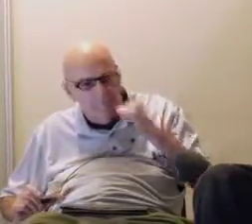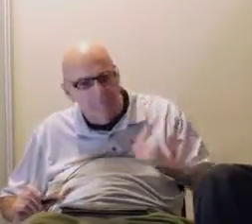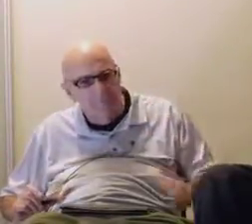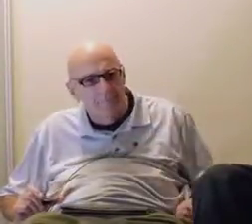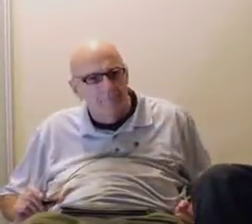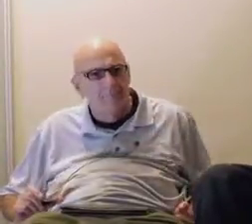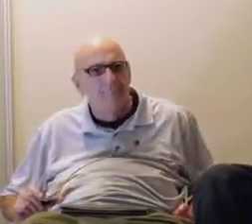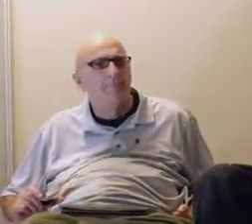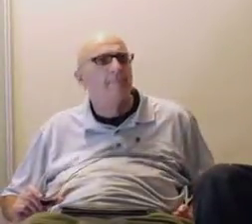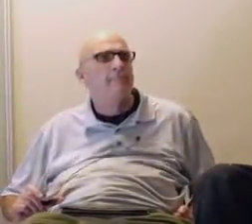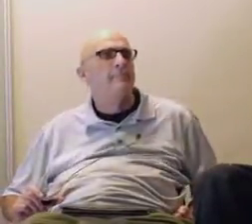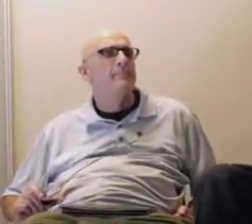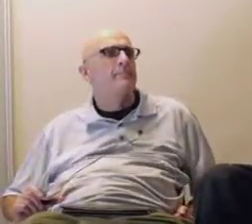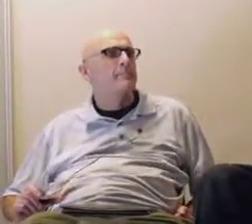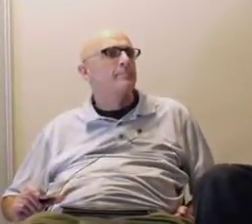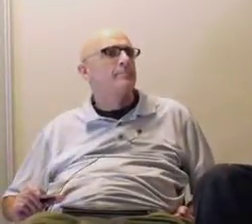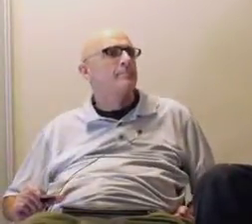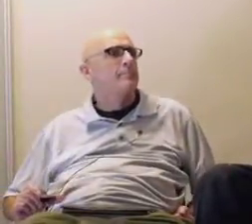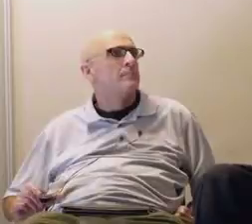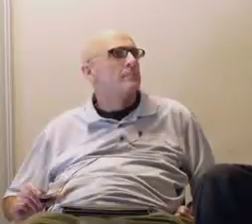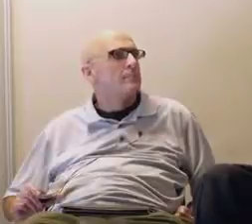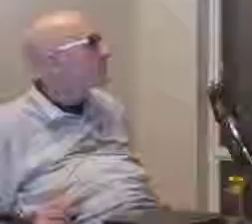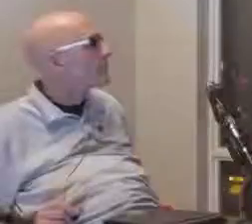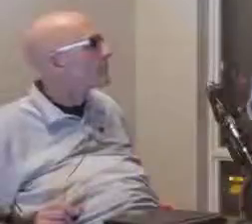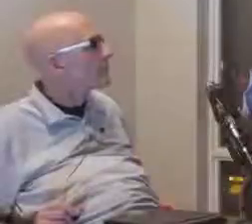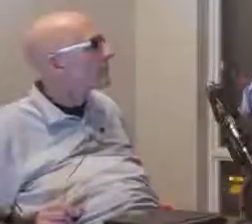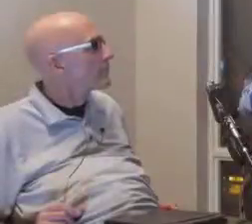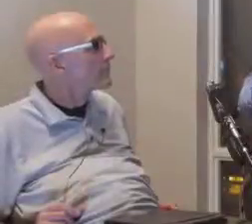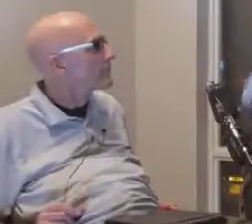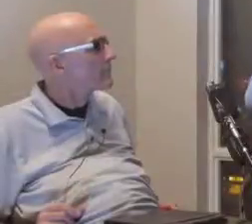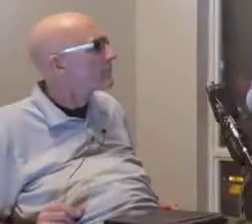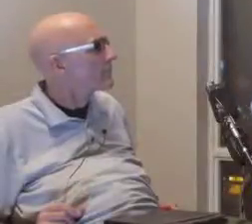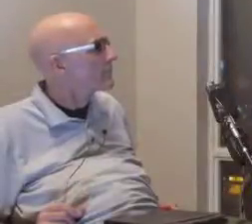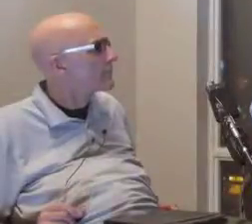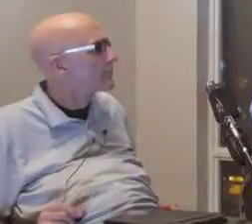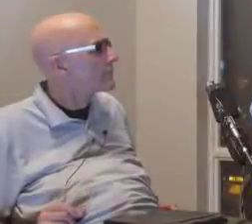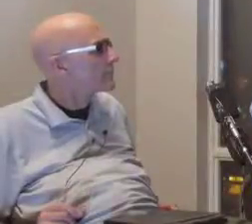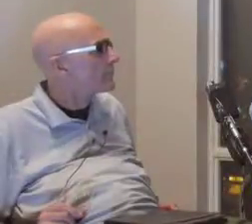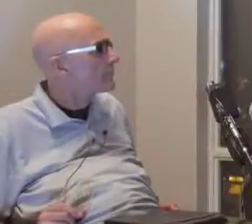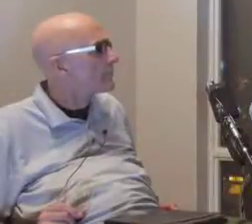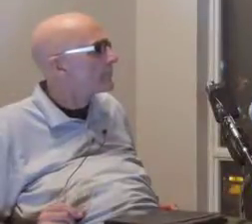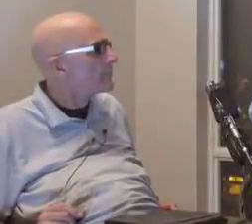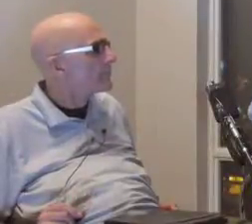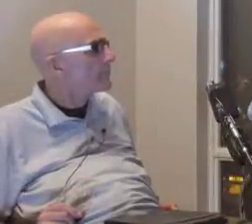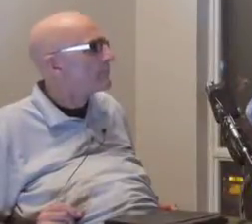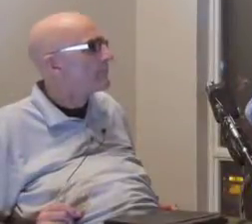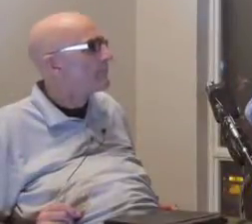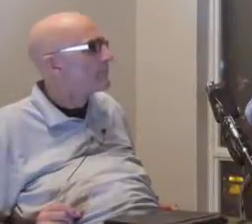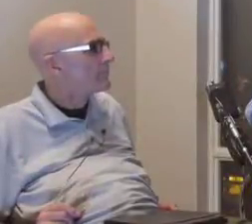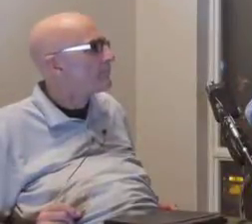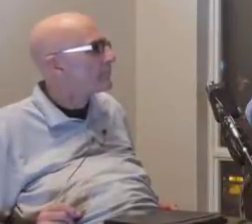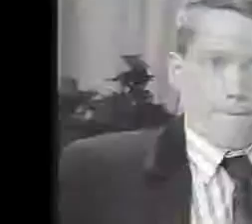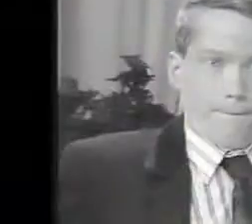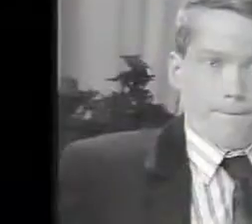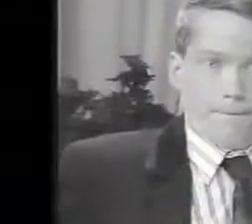ever. And that is the time when you look at the keyboard and you know, what do I do with